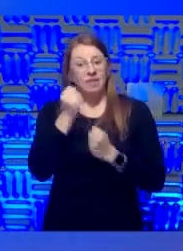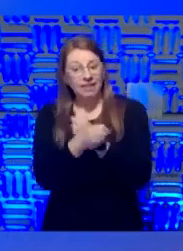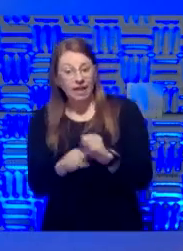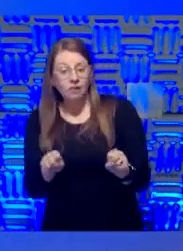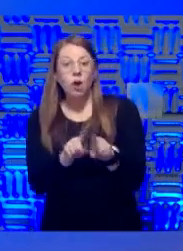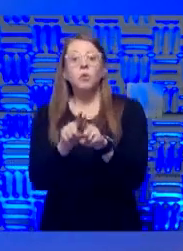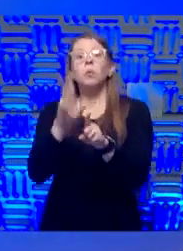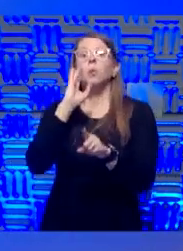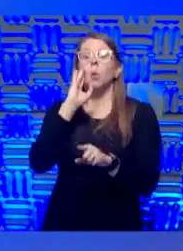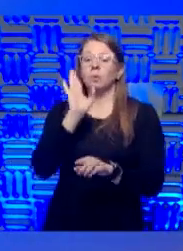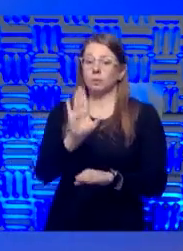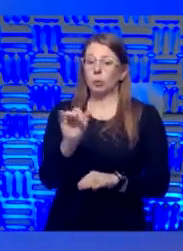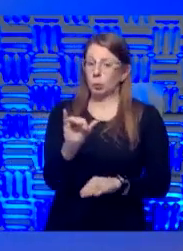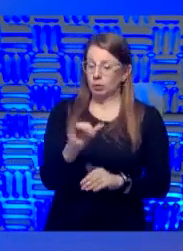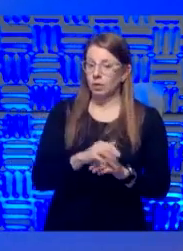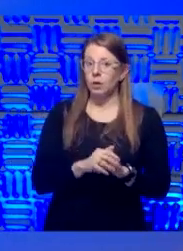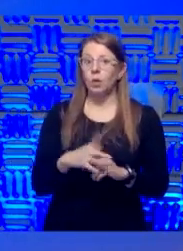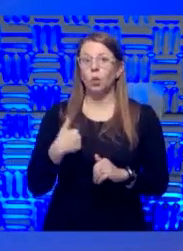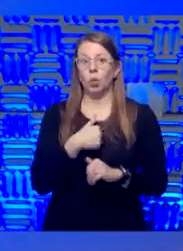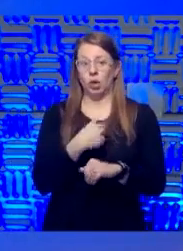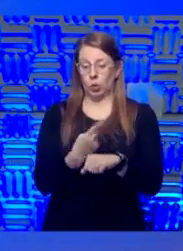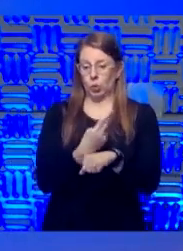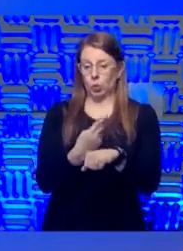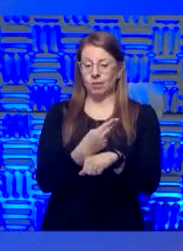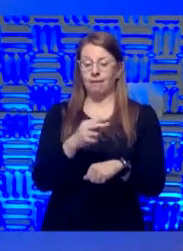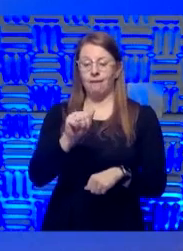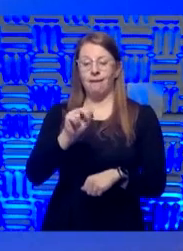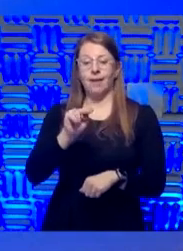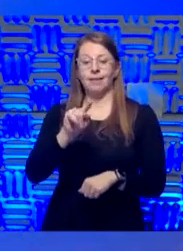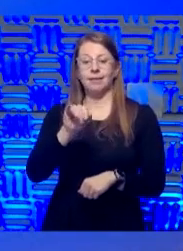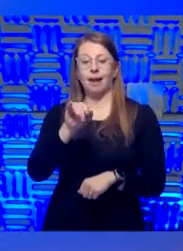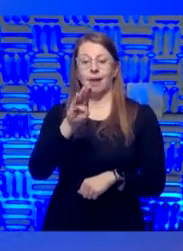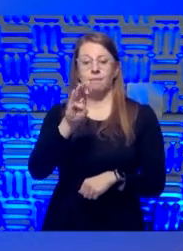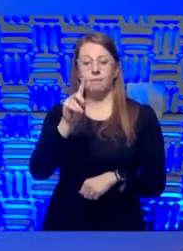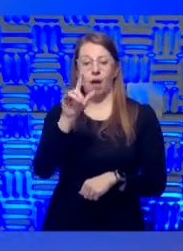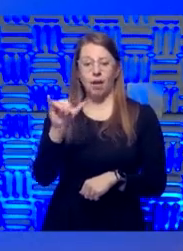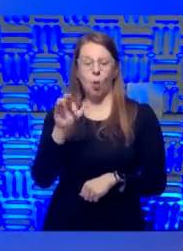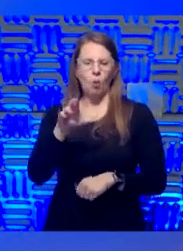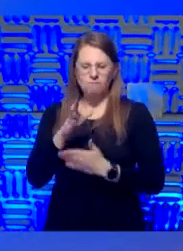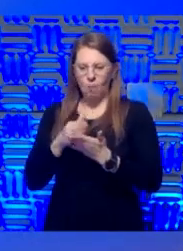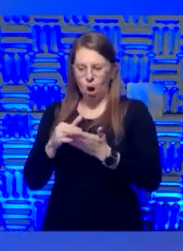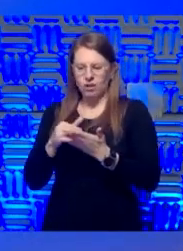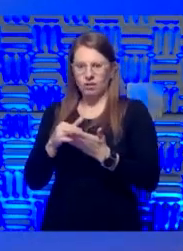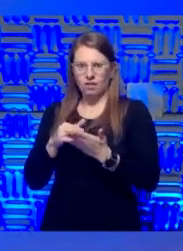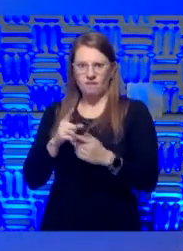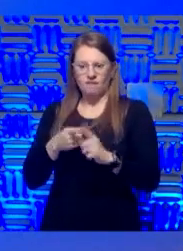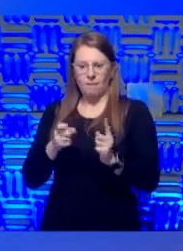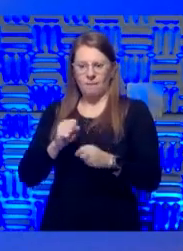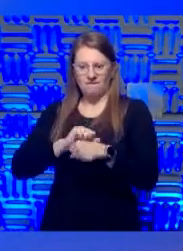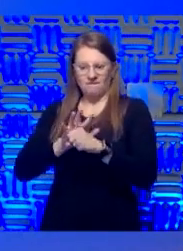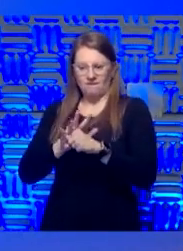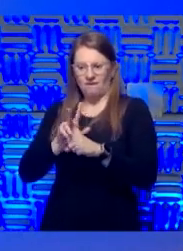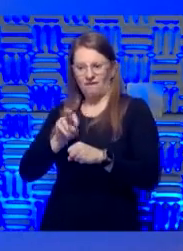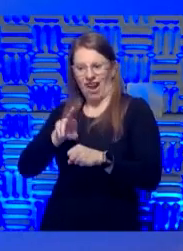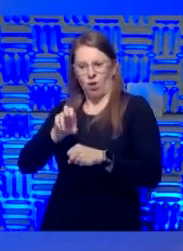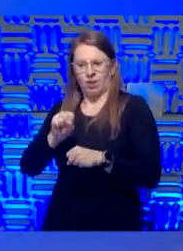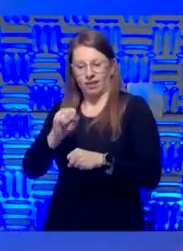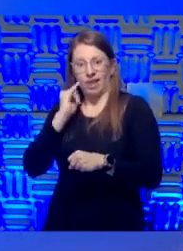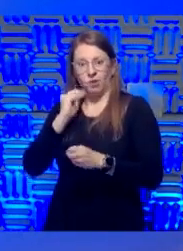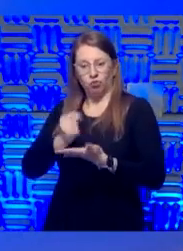should also note that when we are using just the antibodies or just these pieces of the virus, if there is a vaccine or a